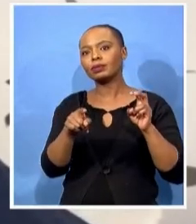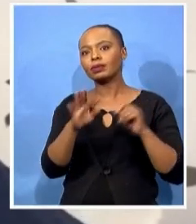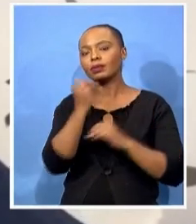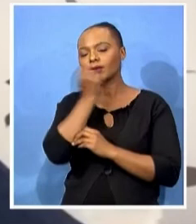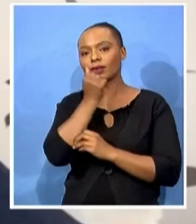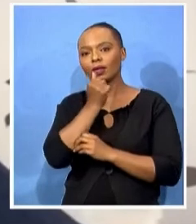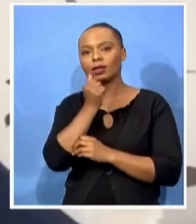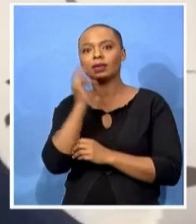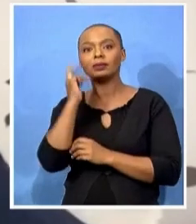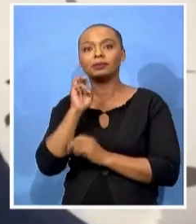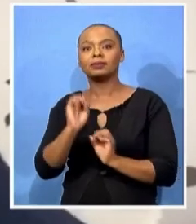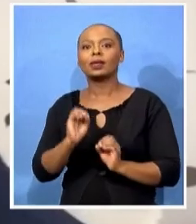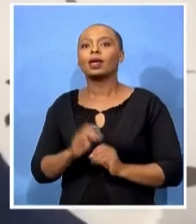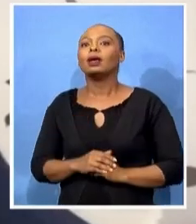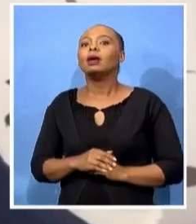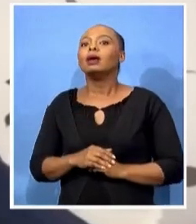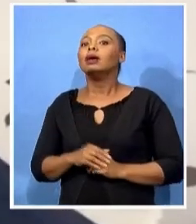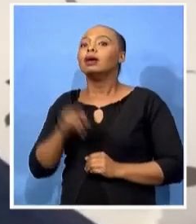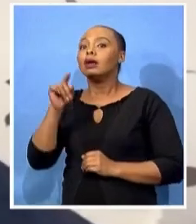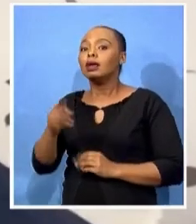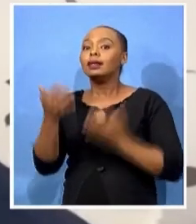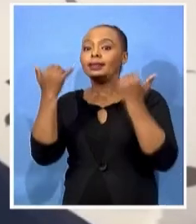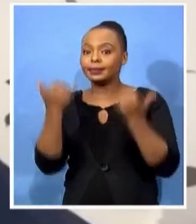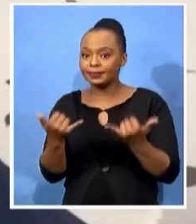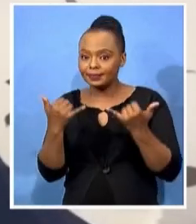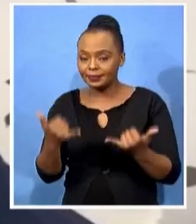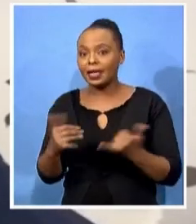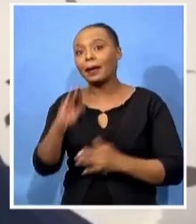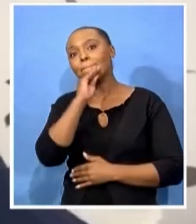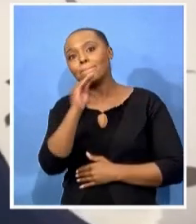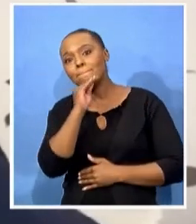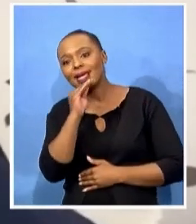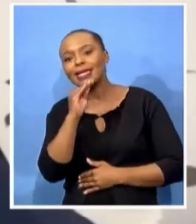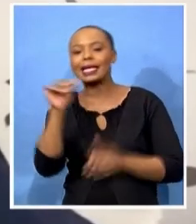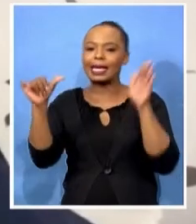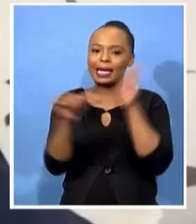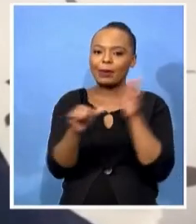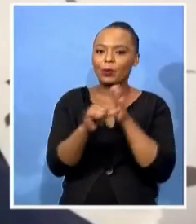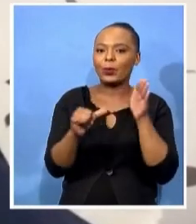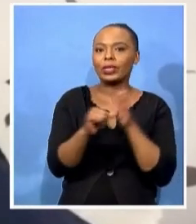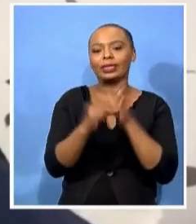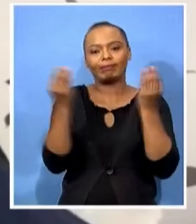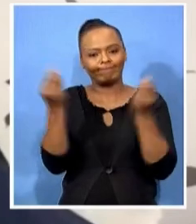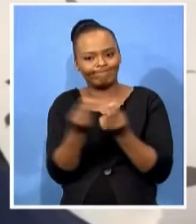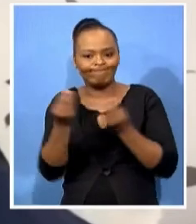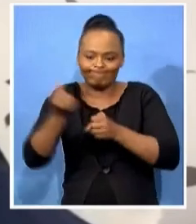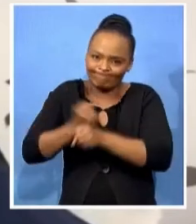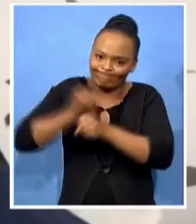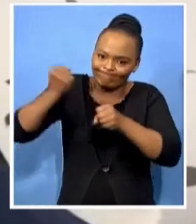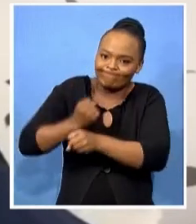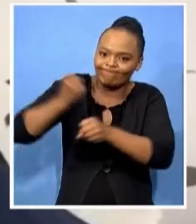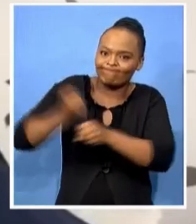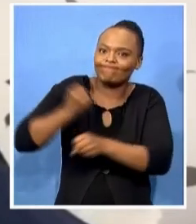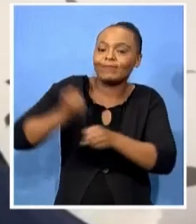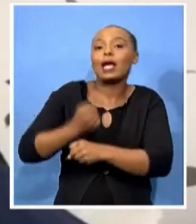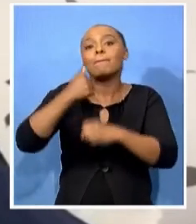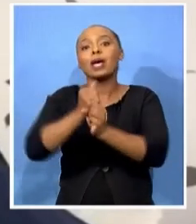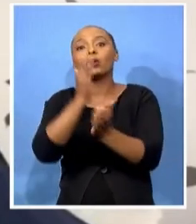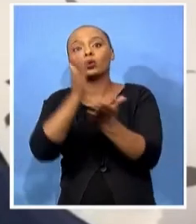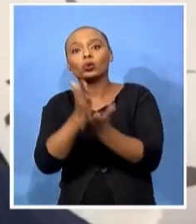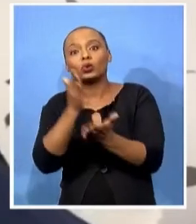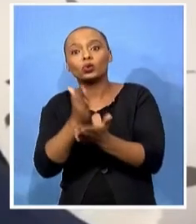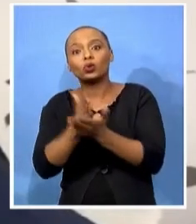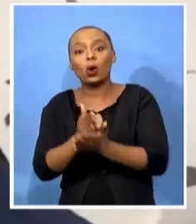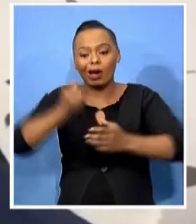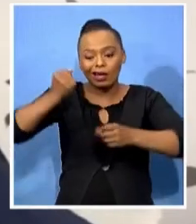now obviously an incredibly important task at hand of ensuring that the task that we have at hand of 40 million people to be